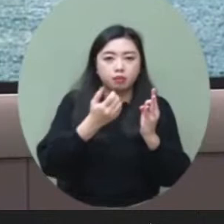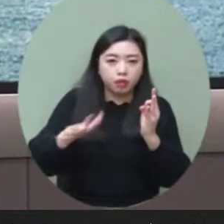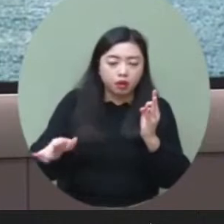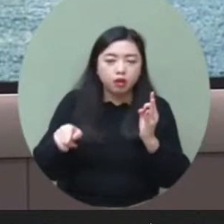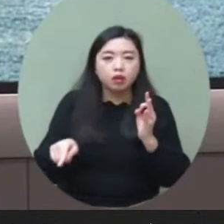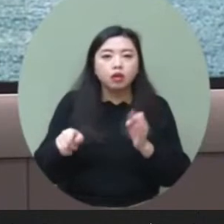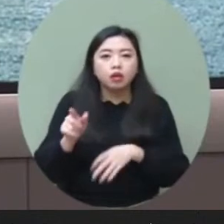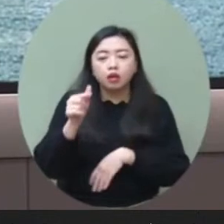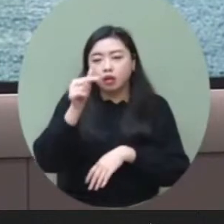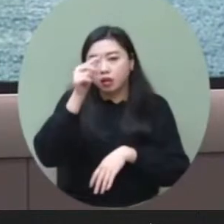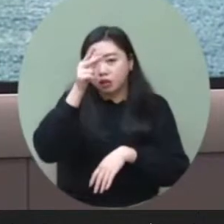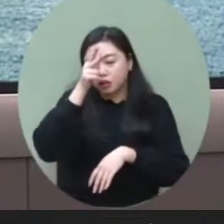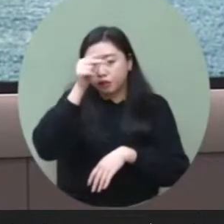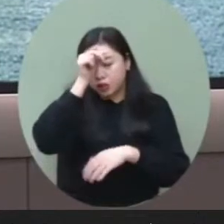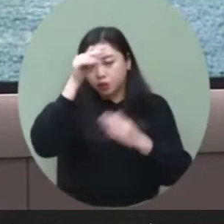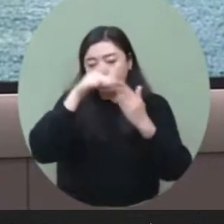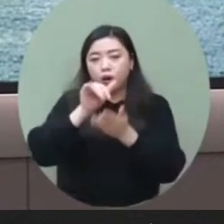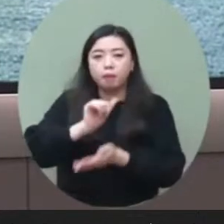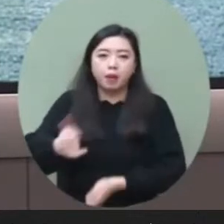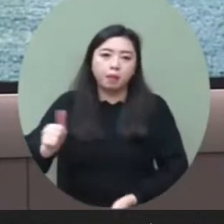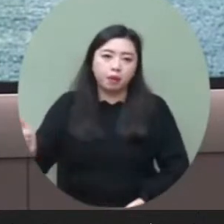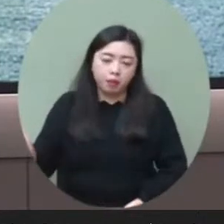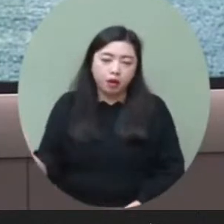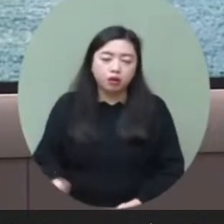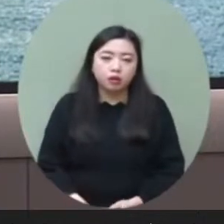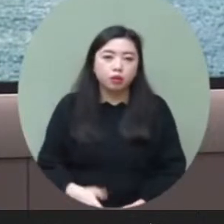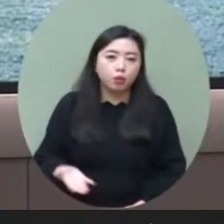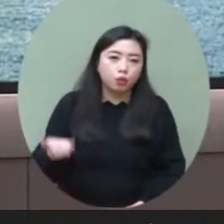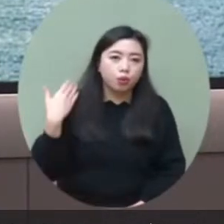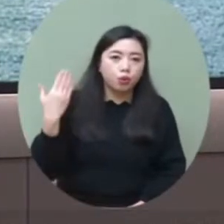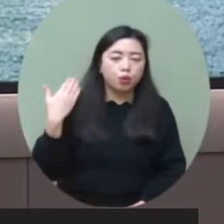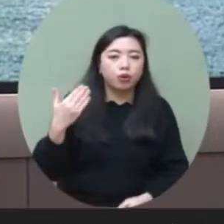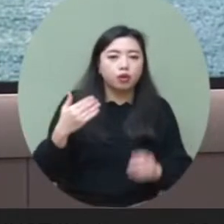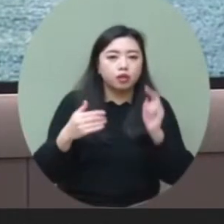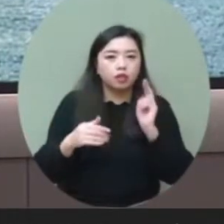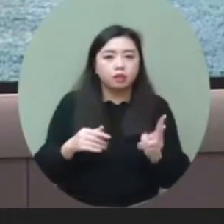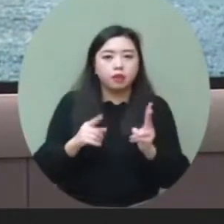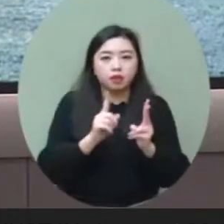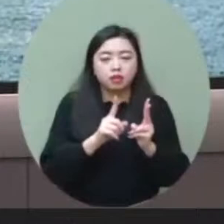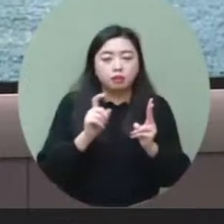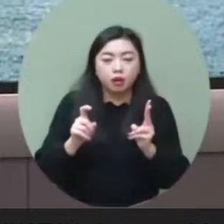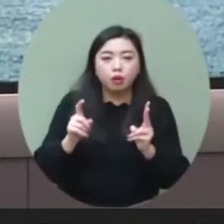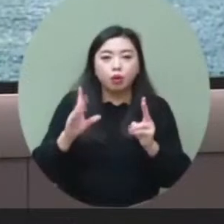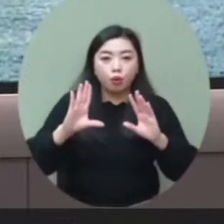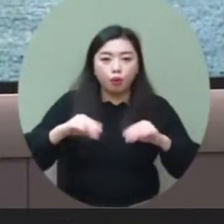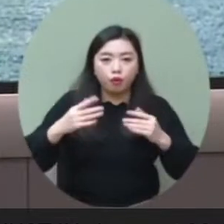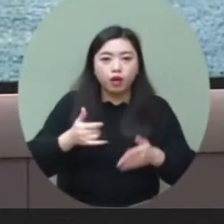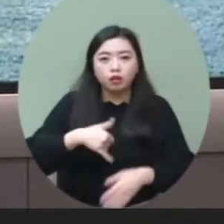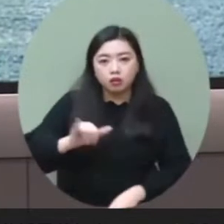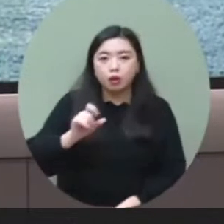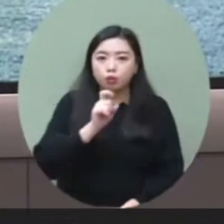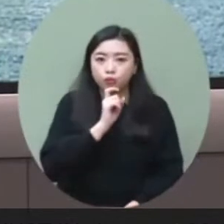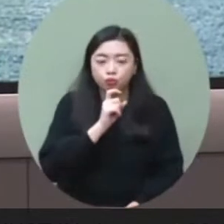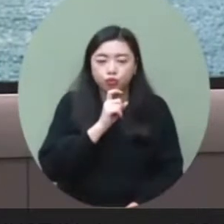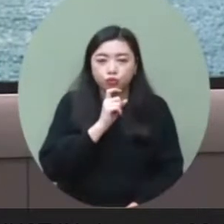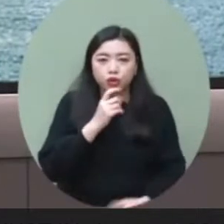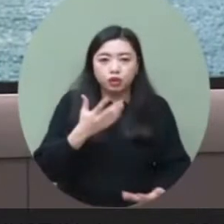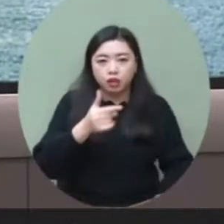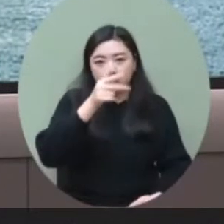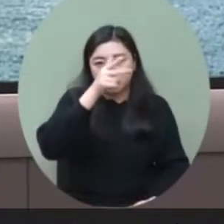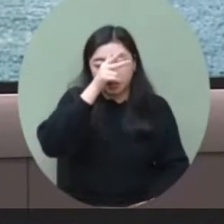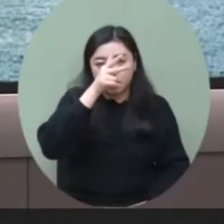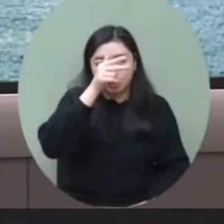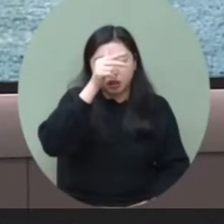year or so, 350 patients passed away in public hospitals. Over the past day, 291 patients recovered and